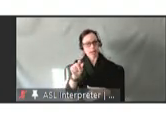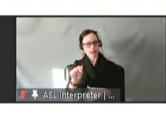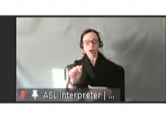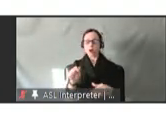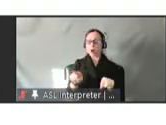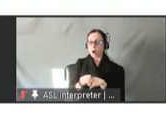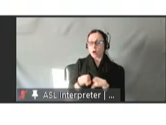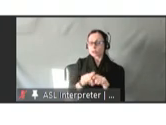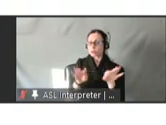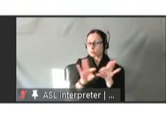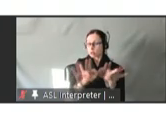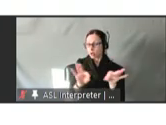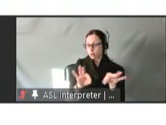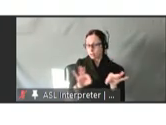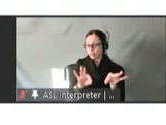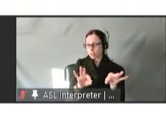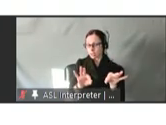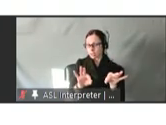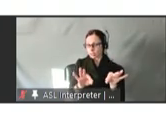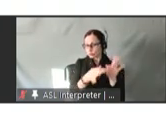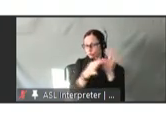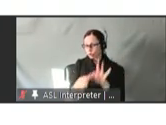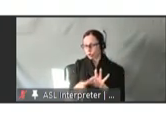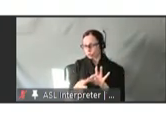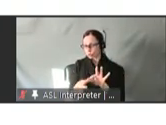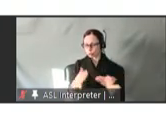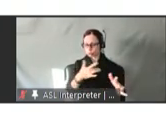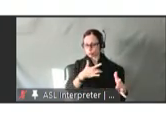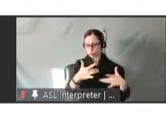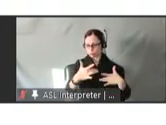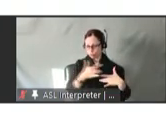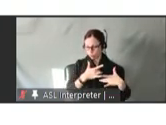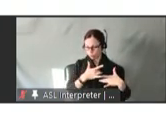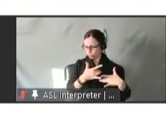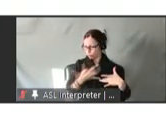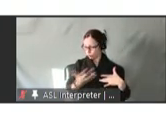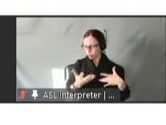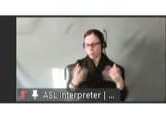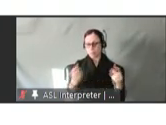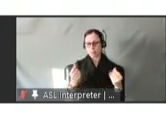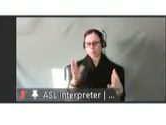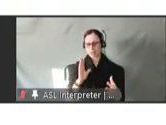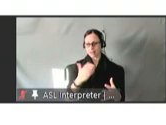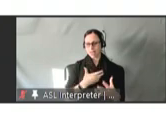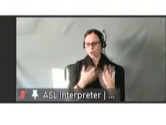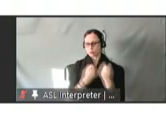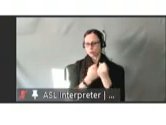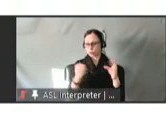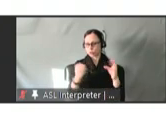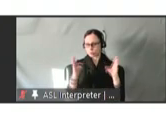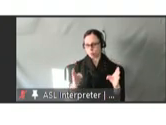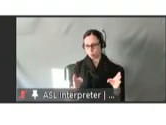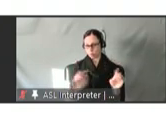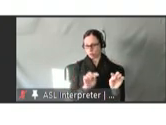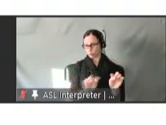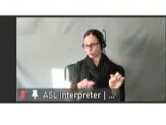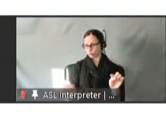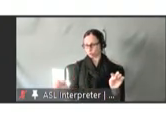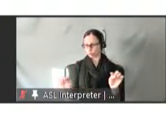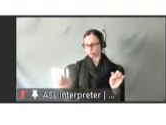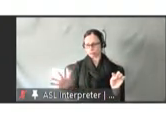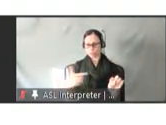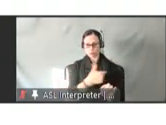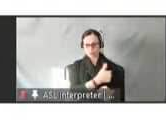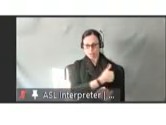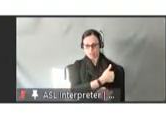provide comment with regard to concerns that many of our supporters who are